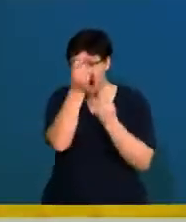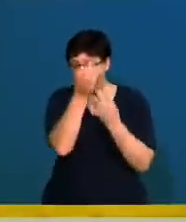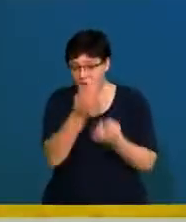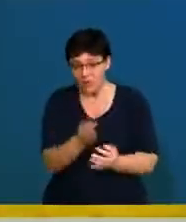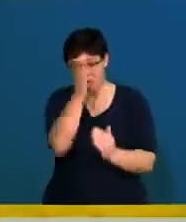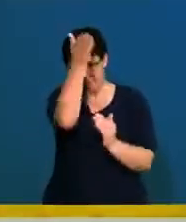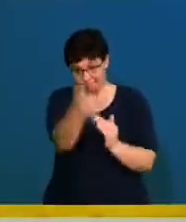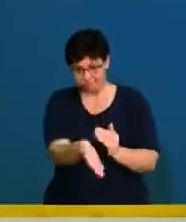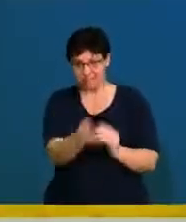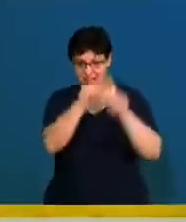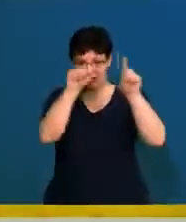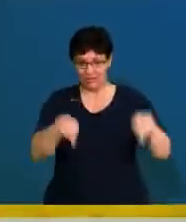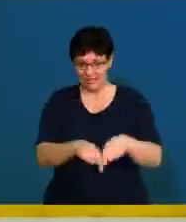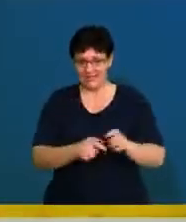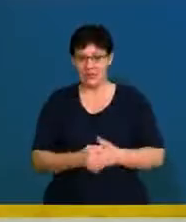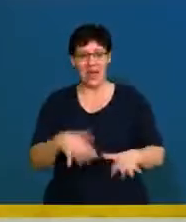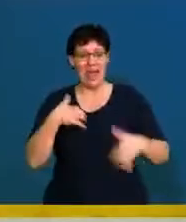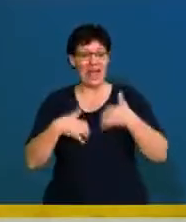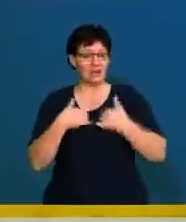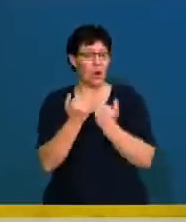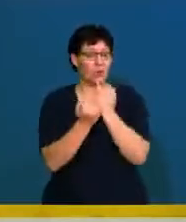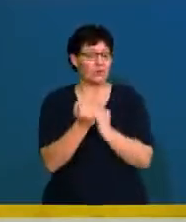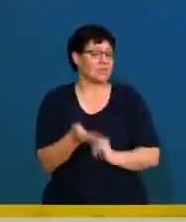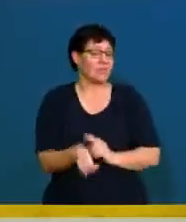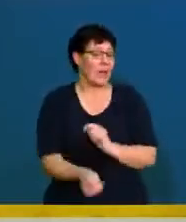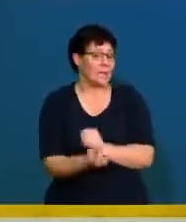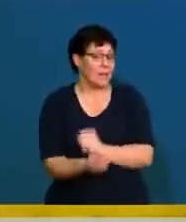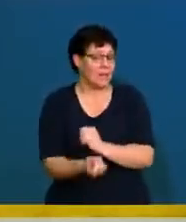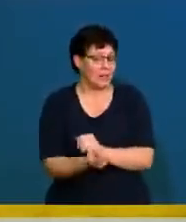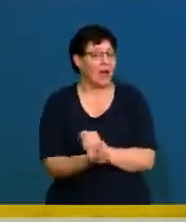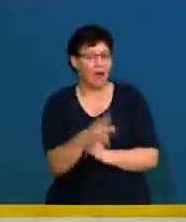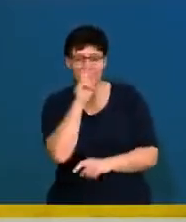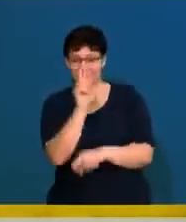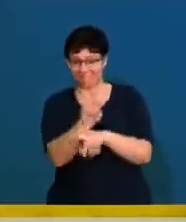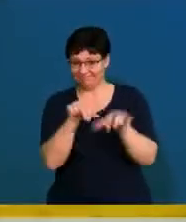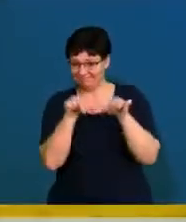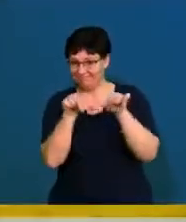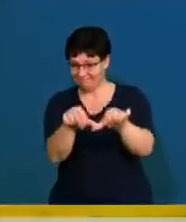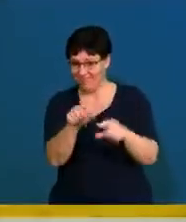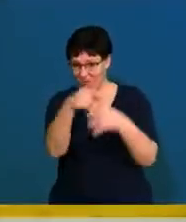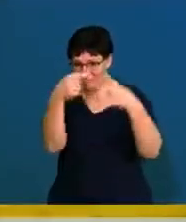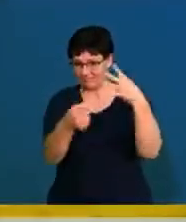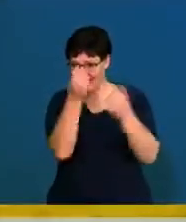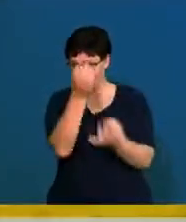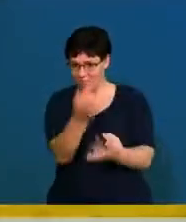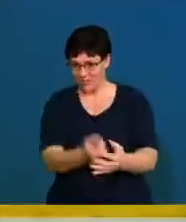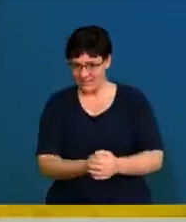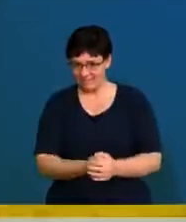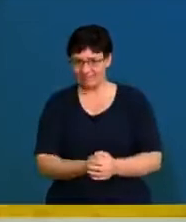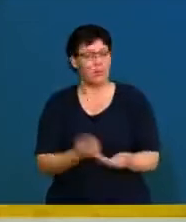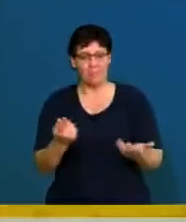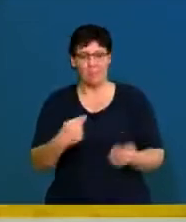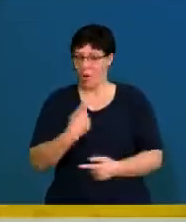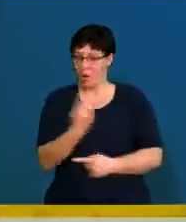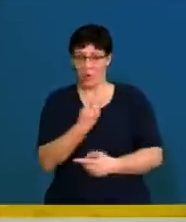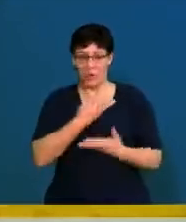on the screen. We've got an exciting competition coming up, guys, so do stay tuned for all of those details. As always, I'm